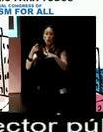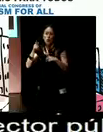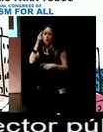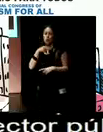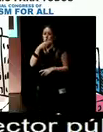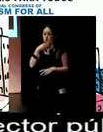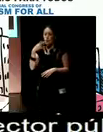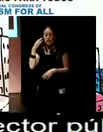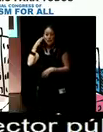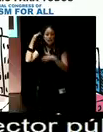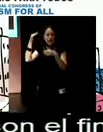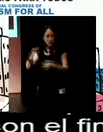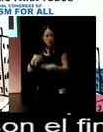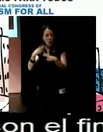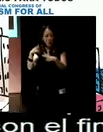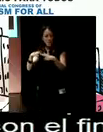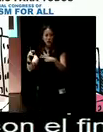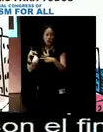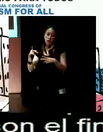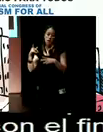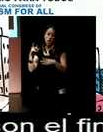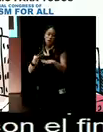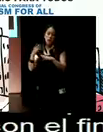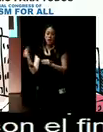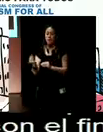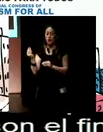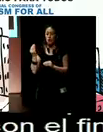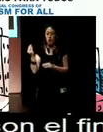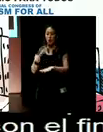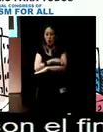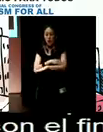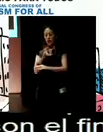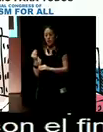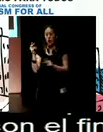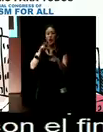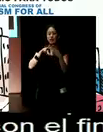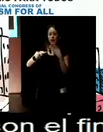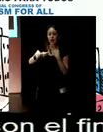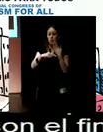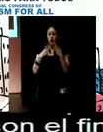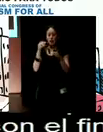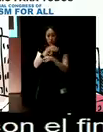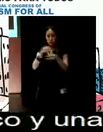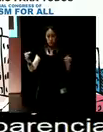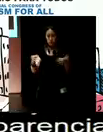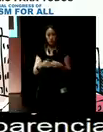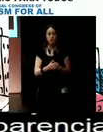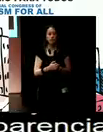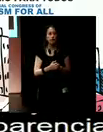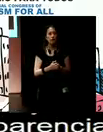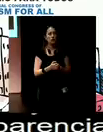in order to ensure the political commitment and the better governance and transparency.